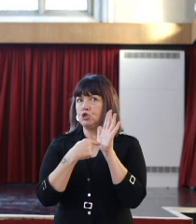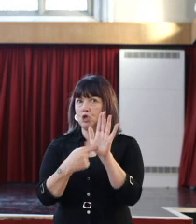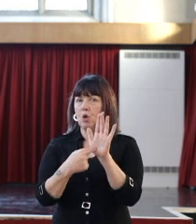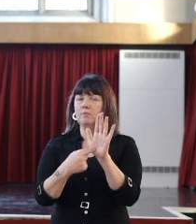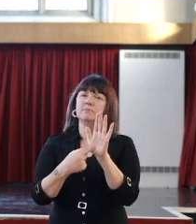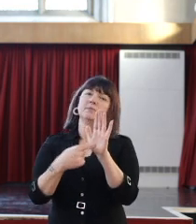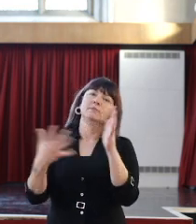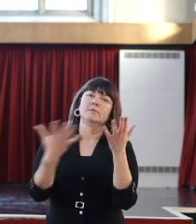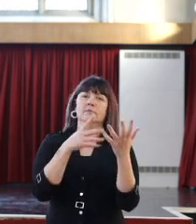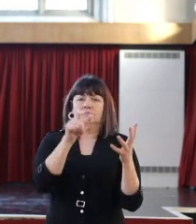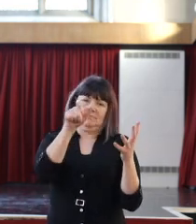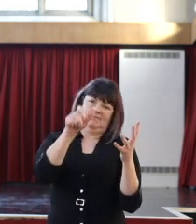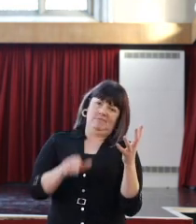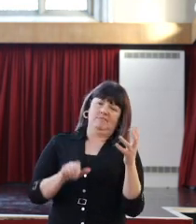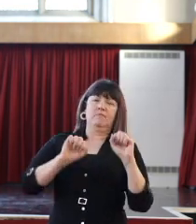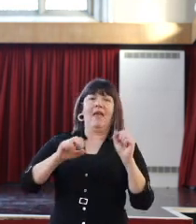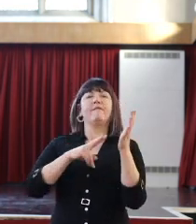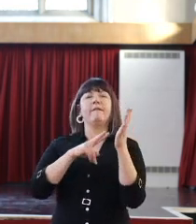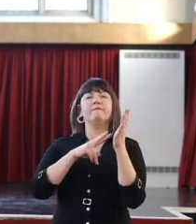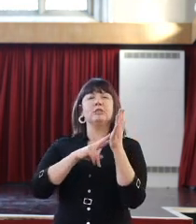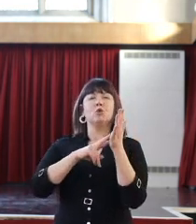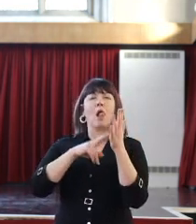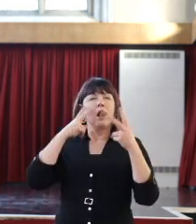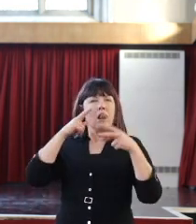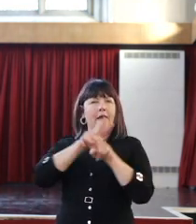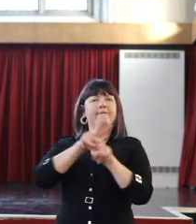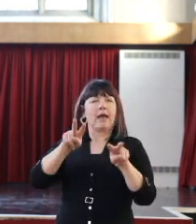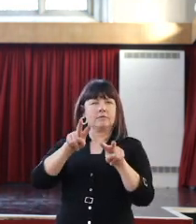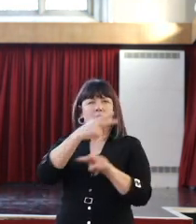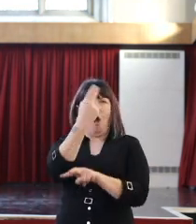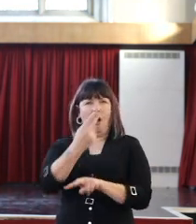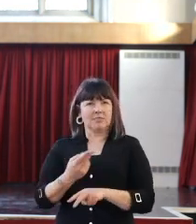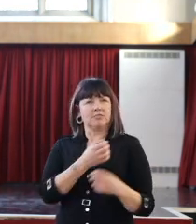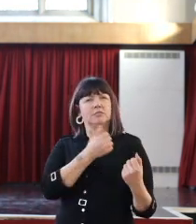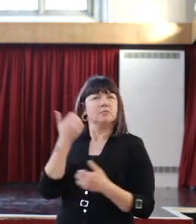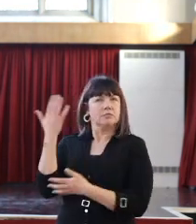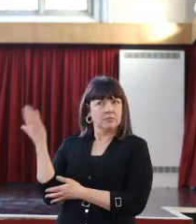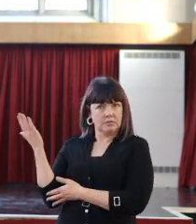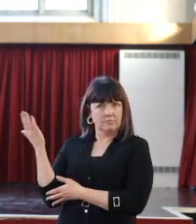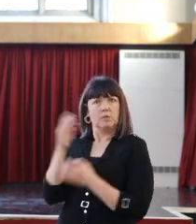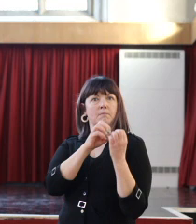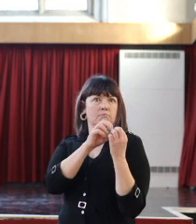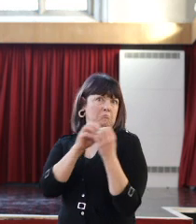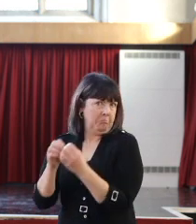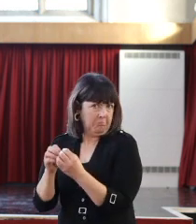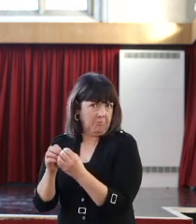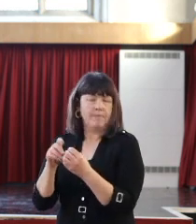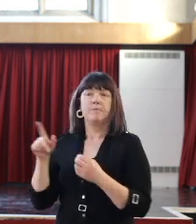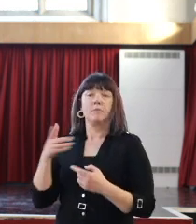Valbar, who is our visual effects artist. I found him on the internet when he was